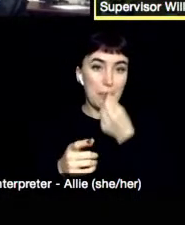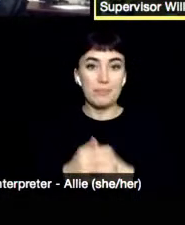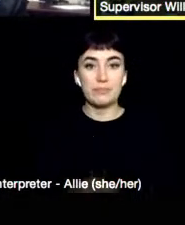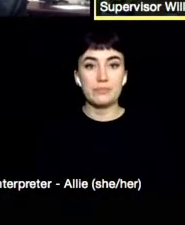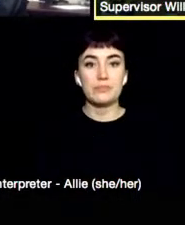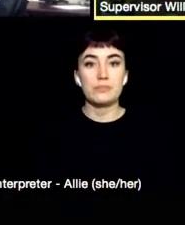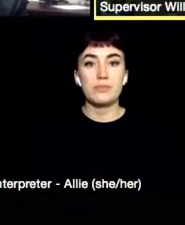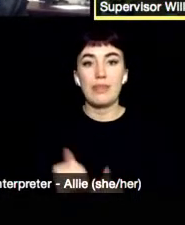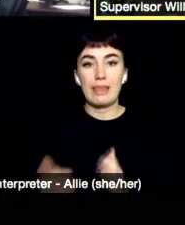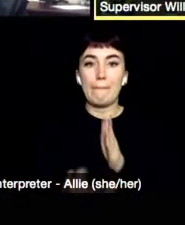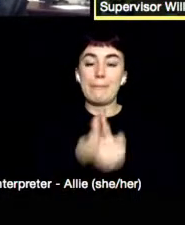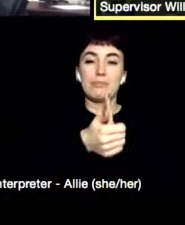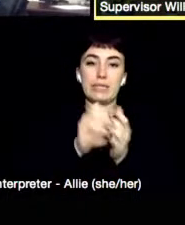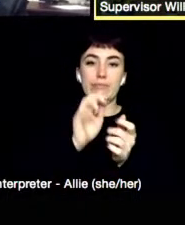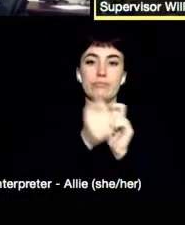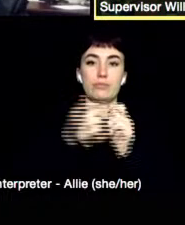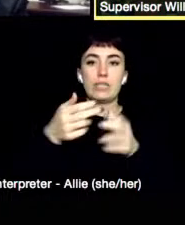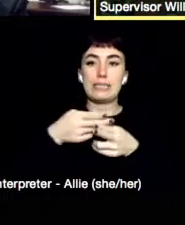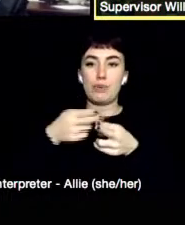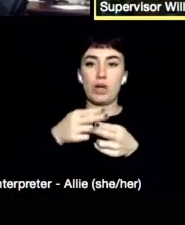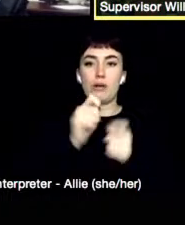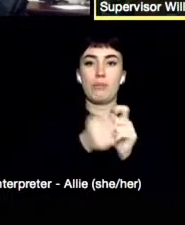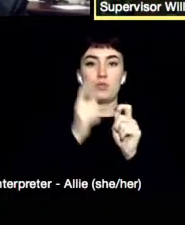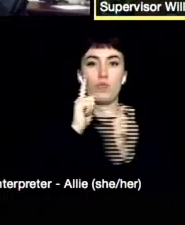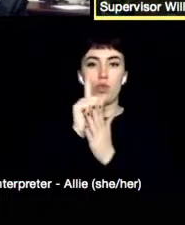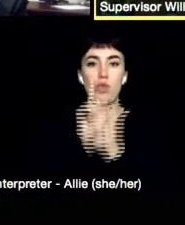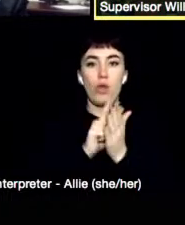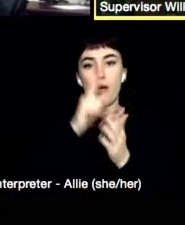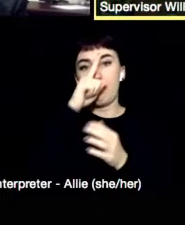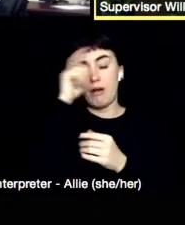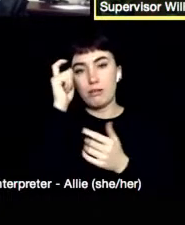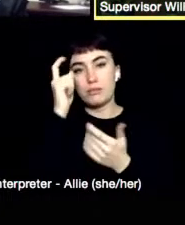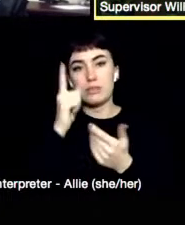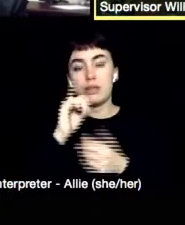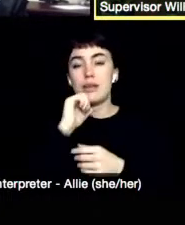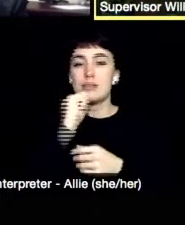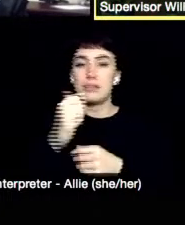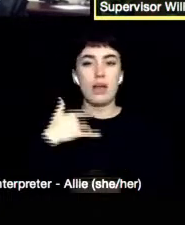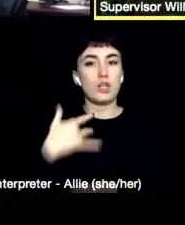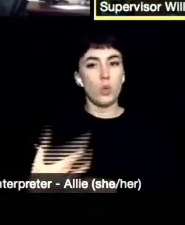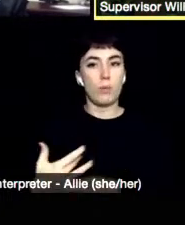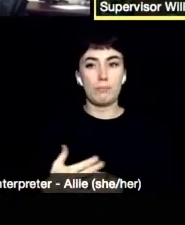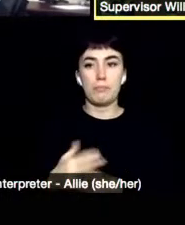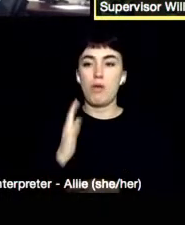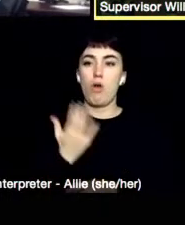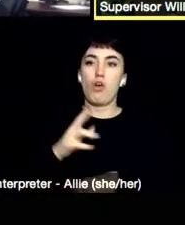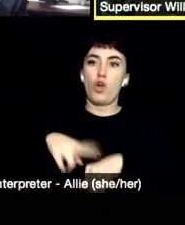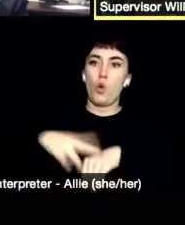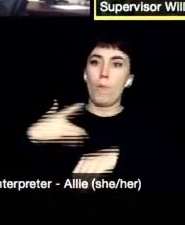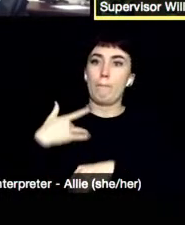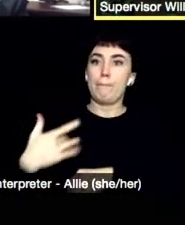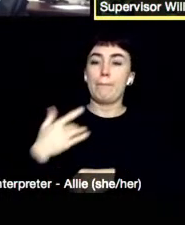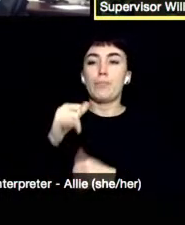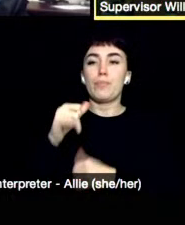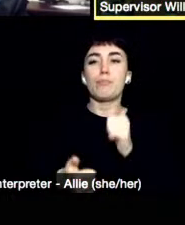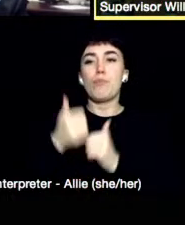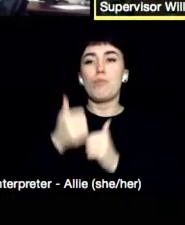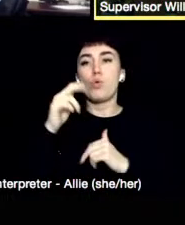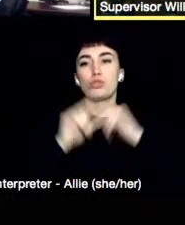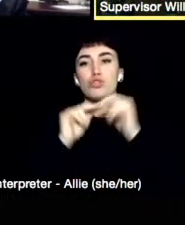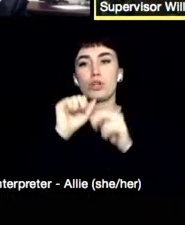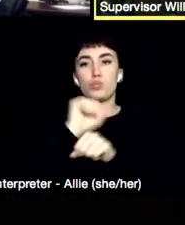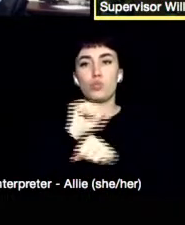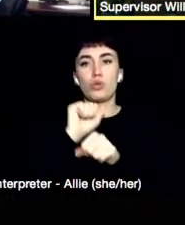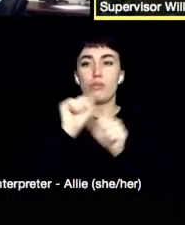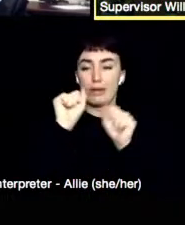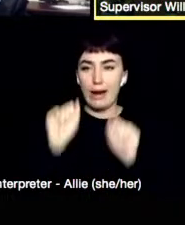the amendment, the temporary amendment to the law, because it's not the norm. Our norm is that most construction work can